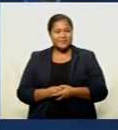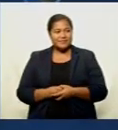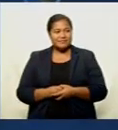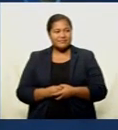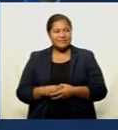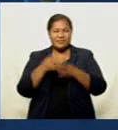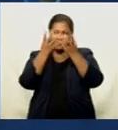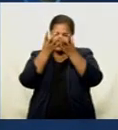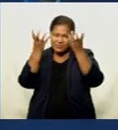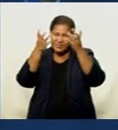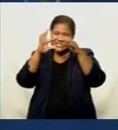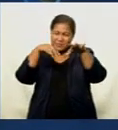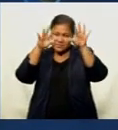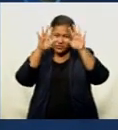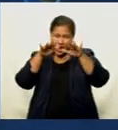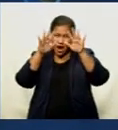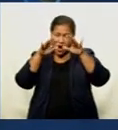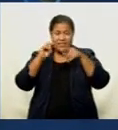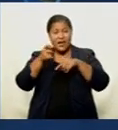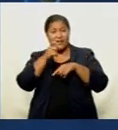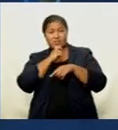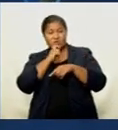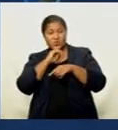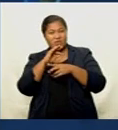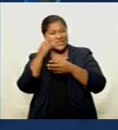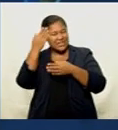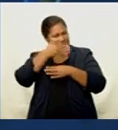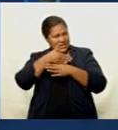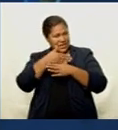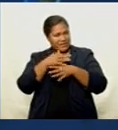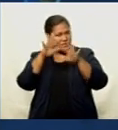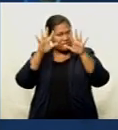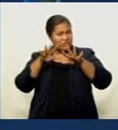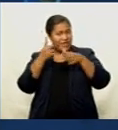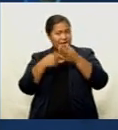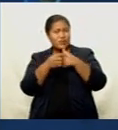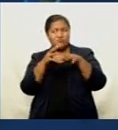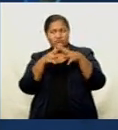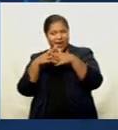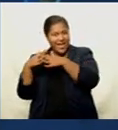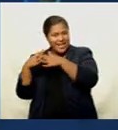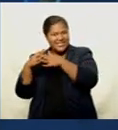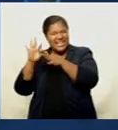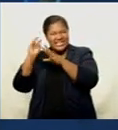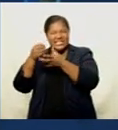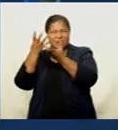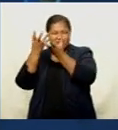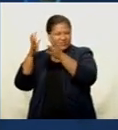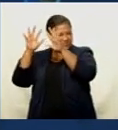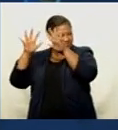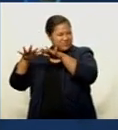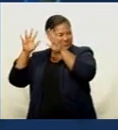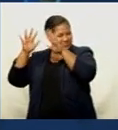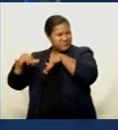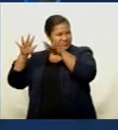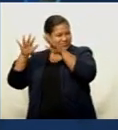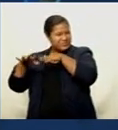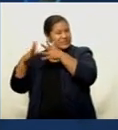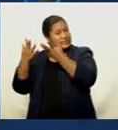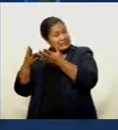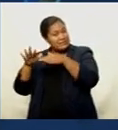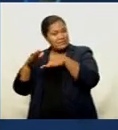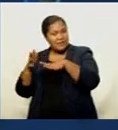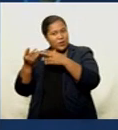Cloudy conditions with some showers and afternoon or evening thunderstorms in the Western Division, along with isolated heavy falls which may lead